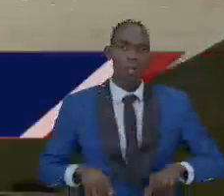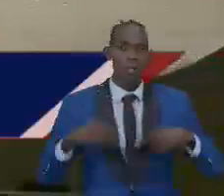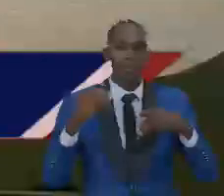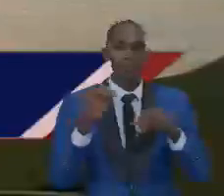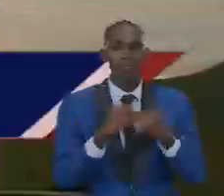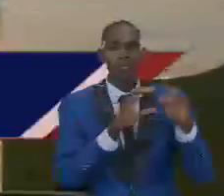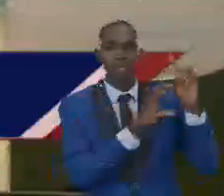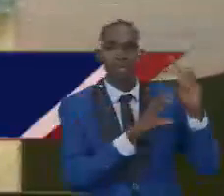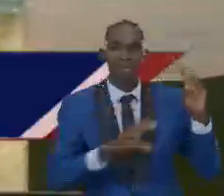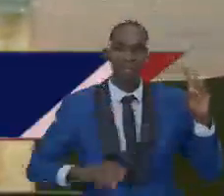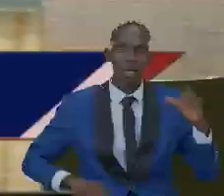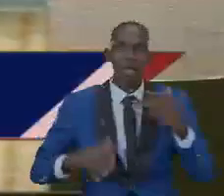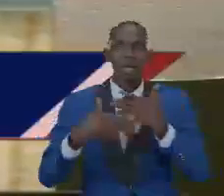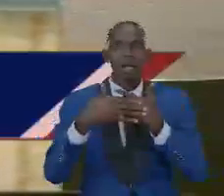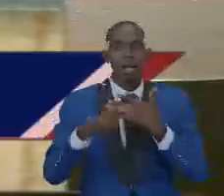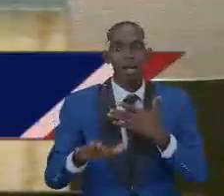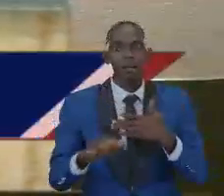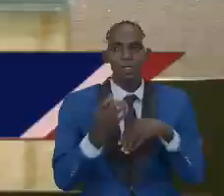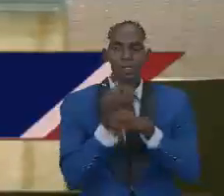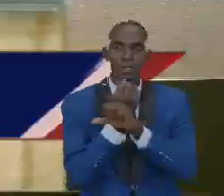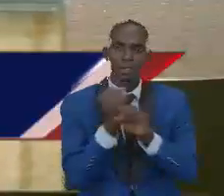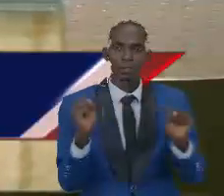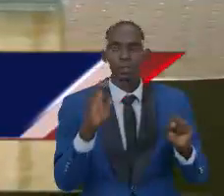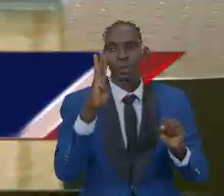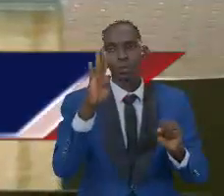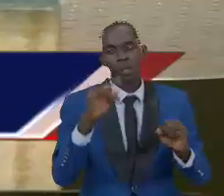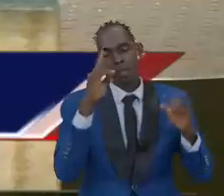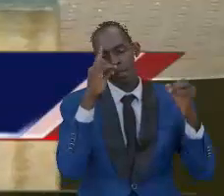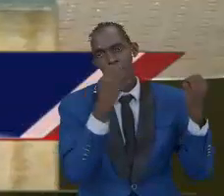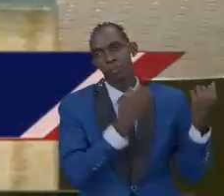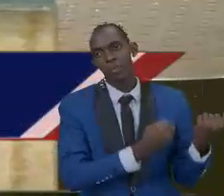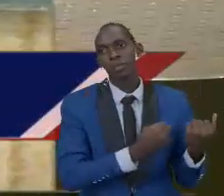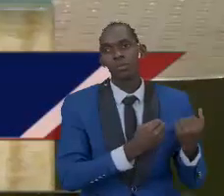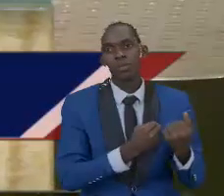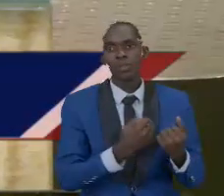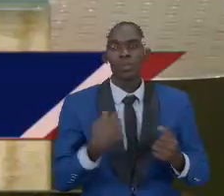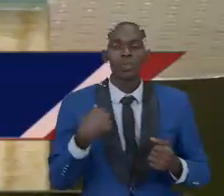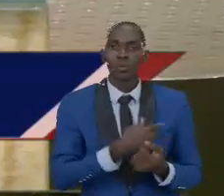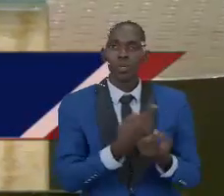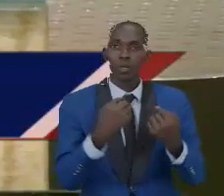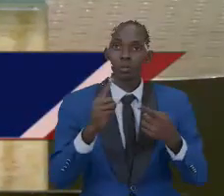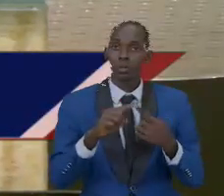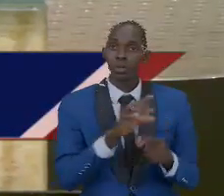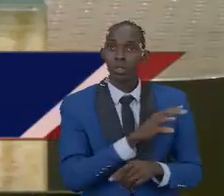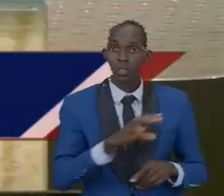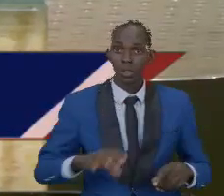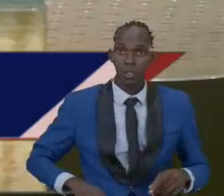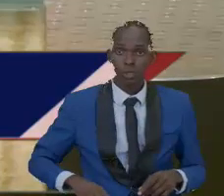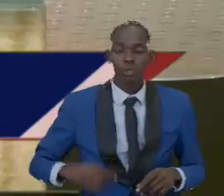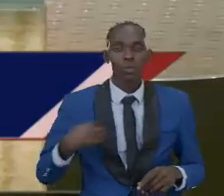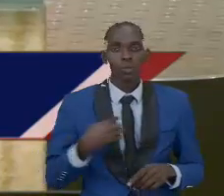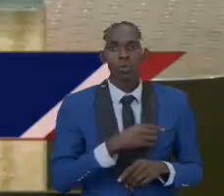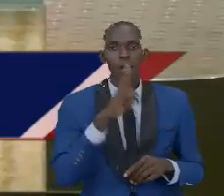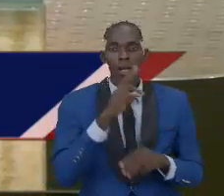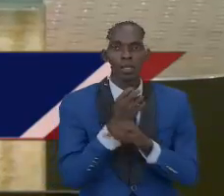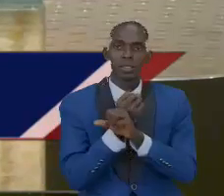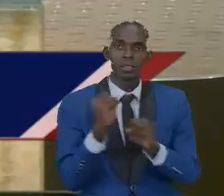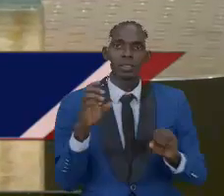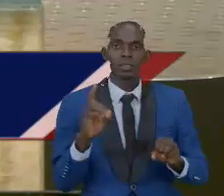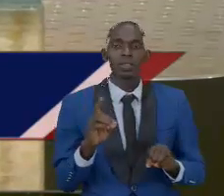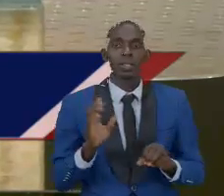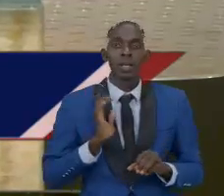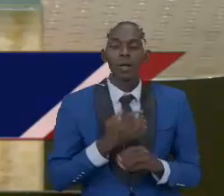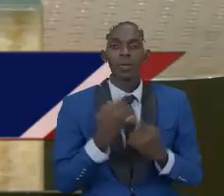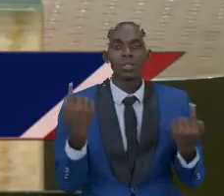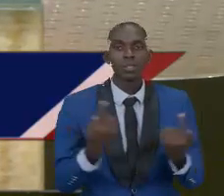after justification by faith will come to Christ we're Justified our